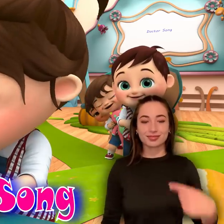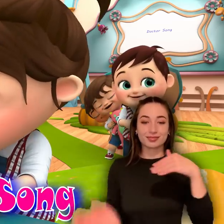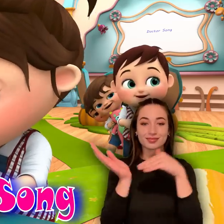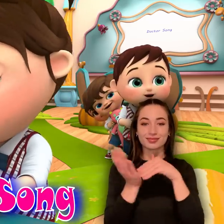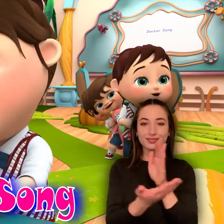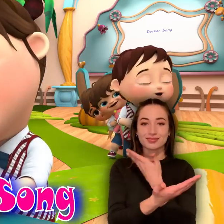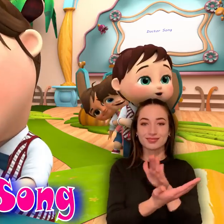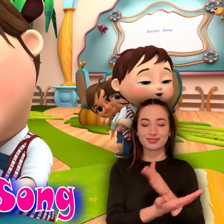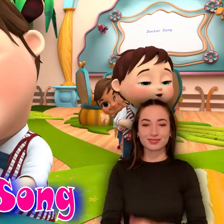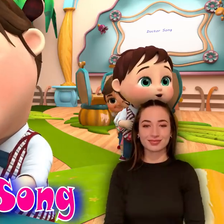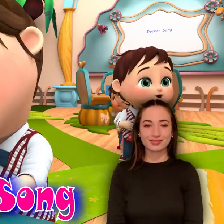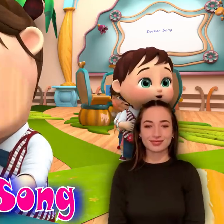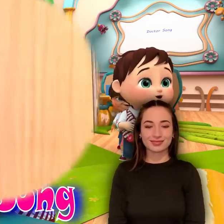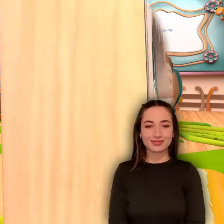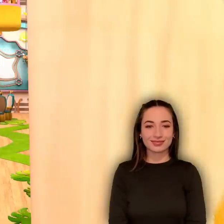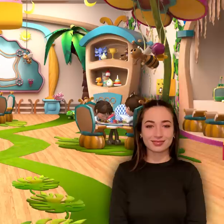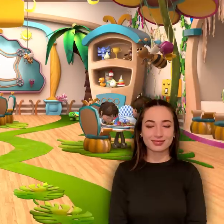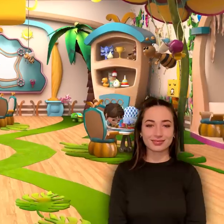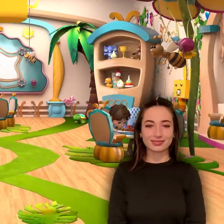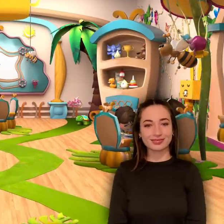the doctor song